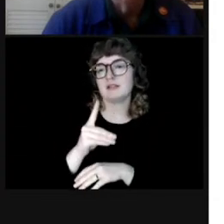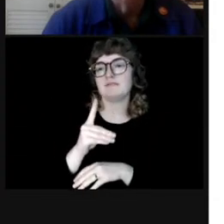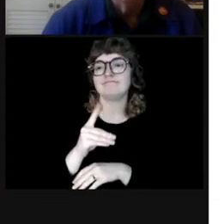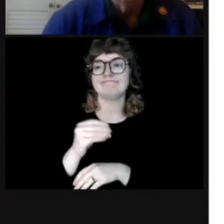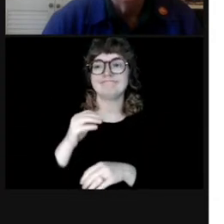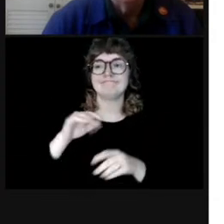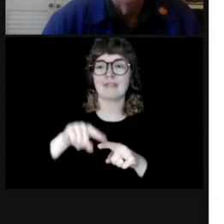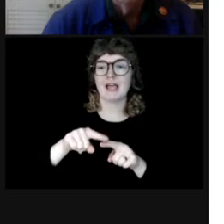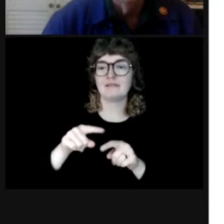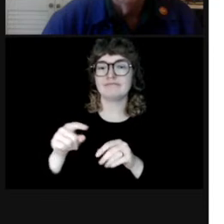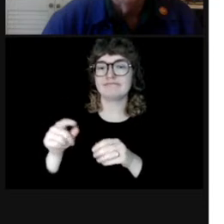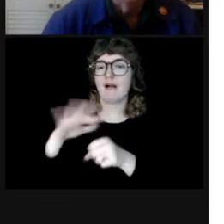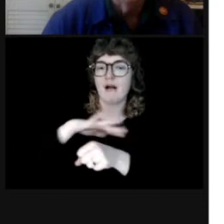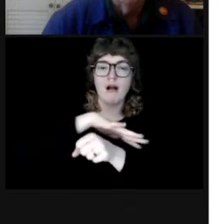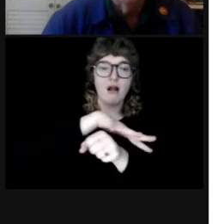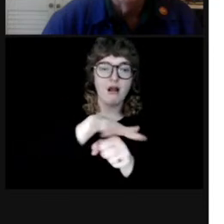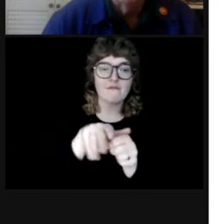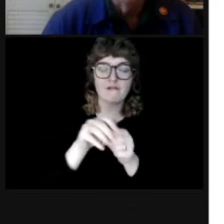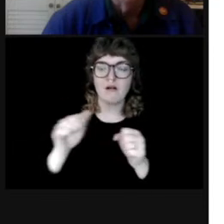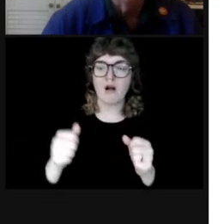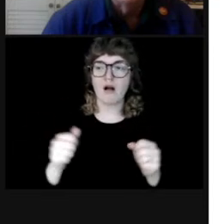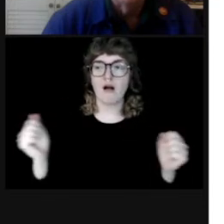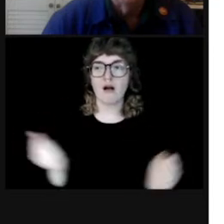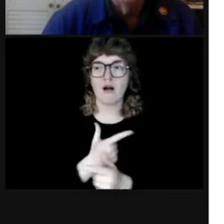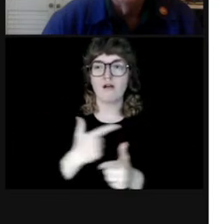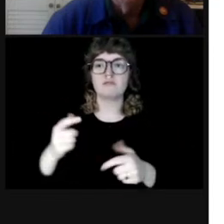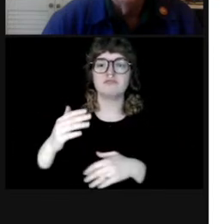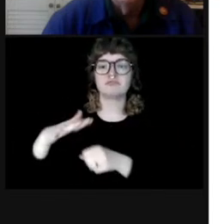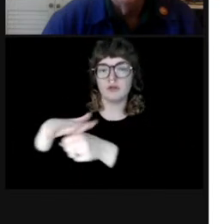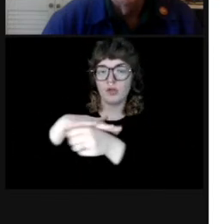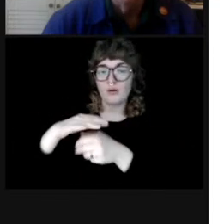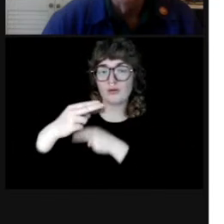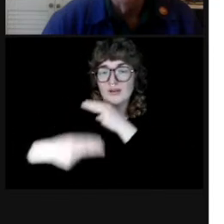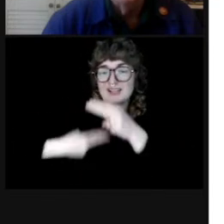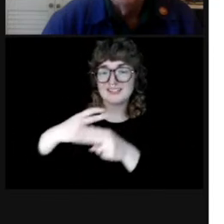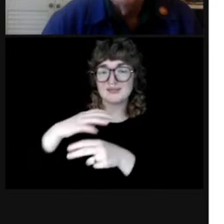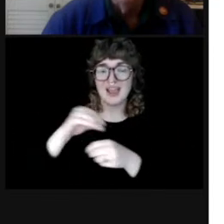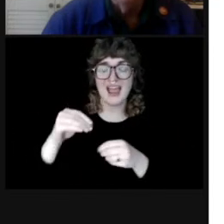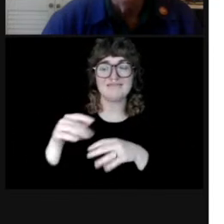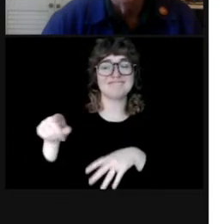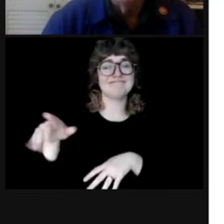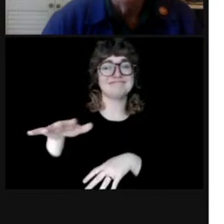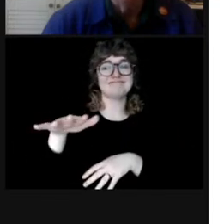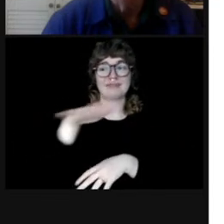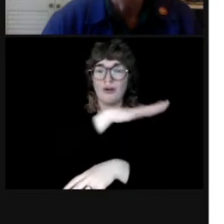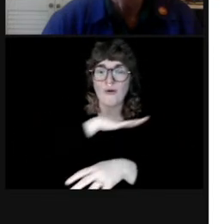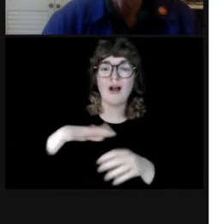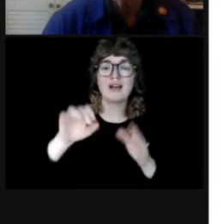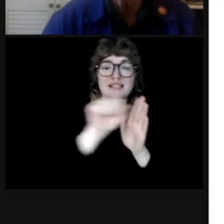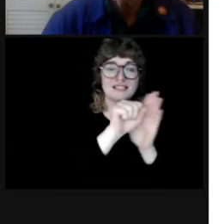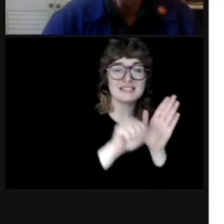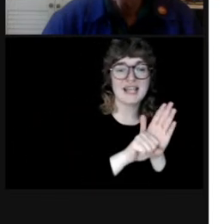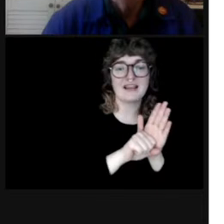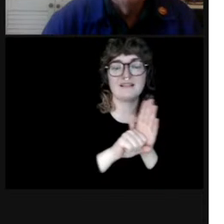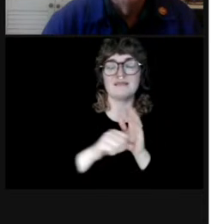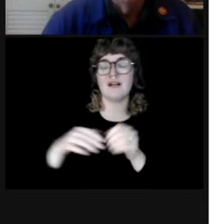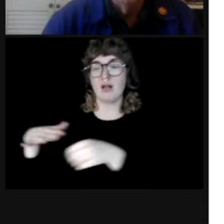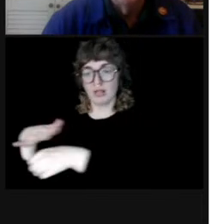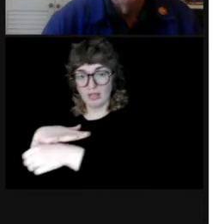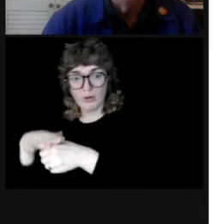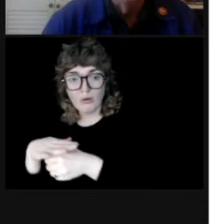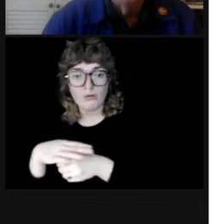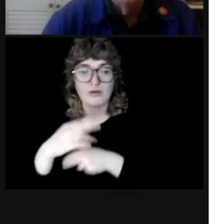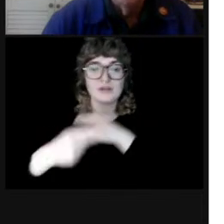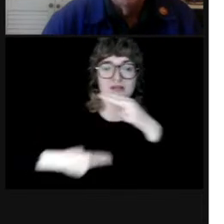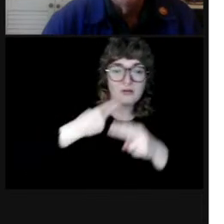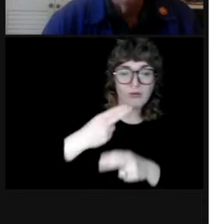widespread publicity to local stories across the state, joining cultural and historical institutions in common